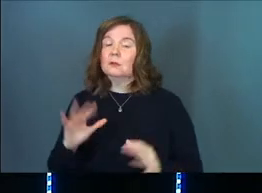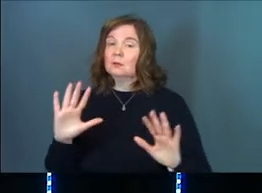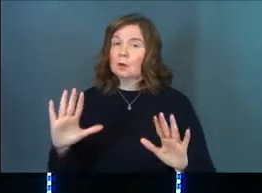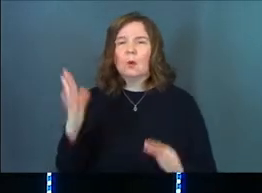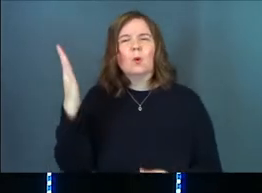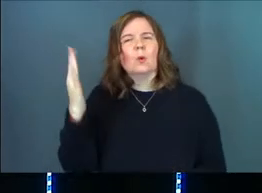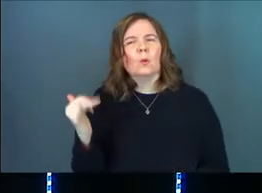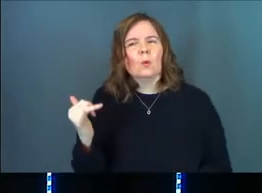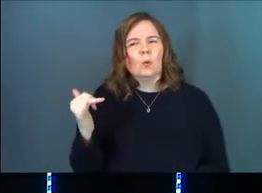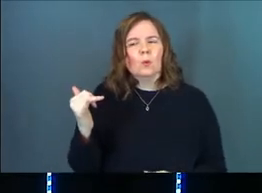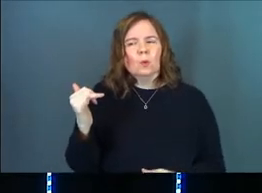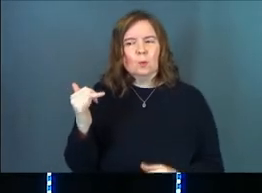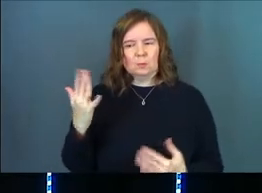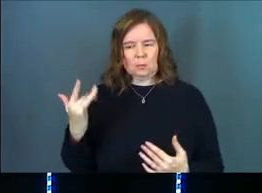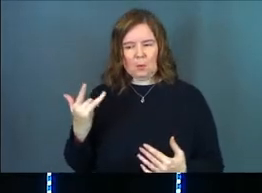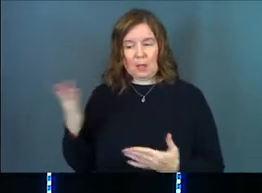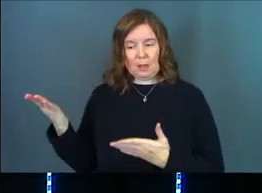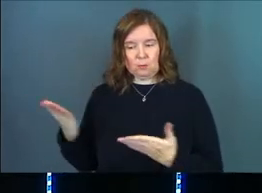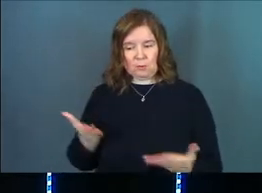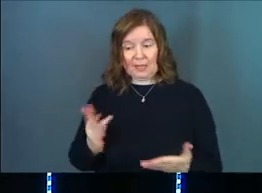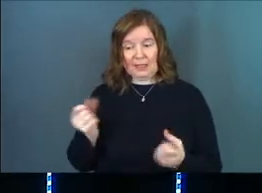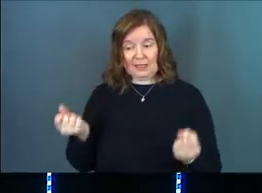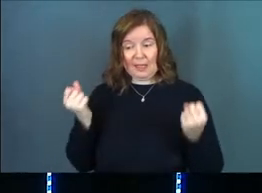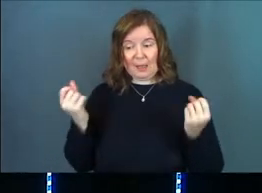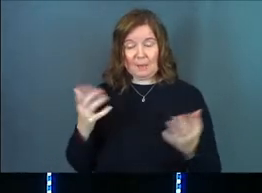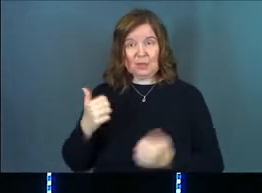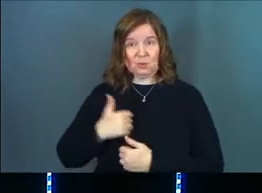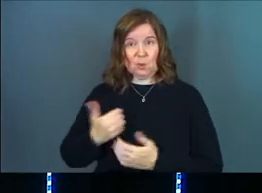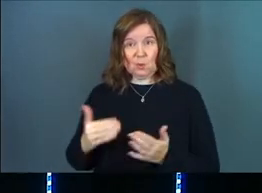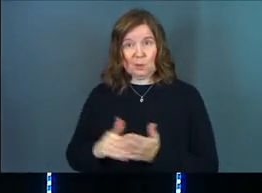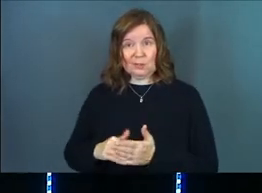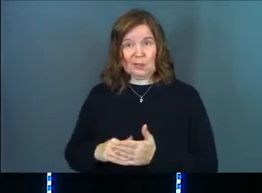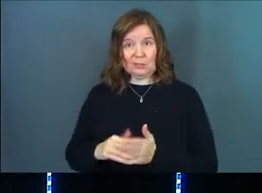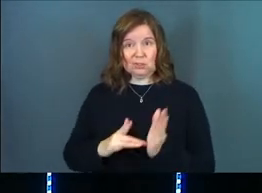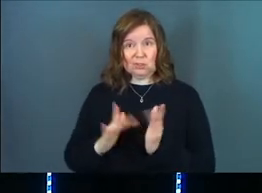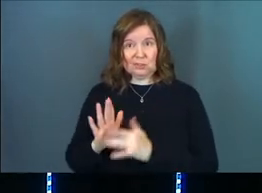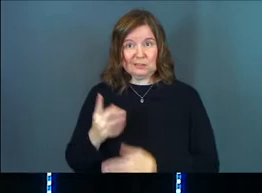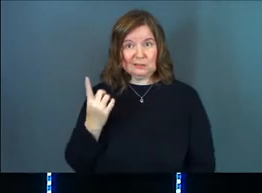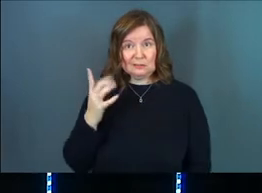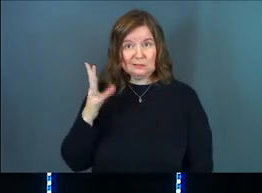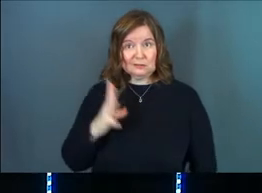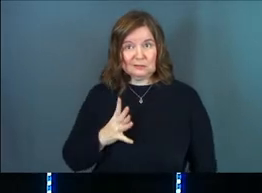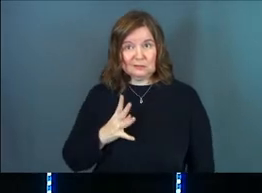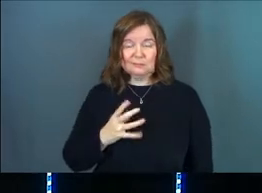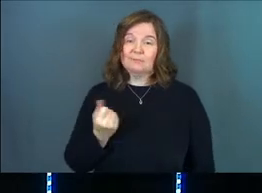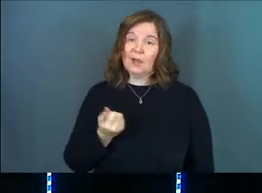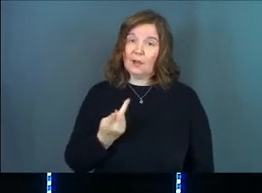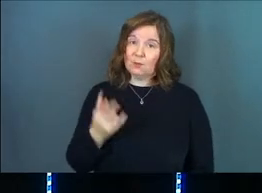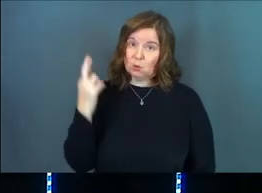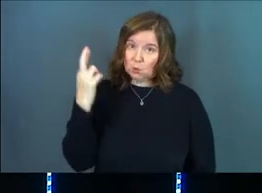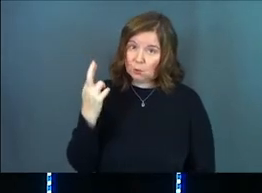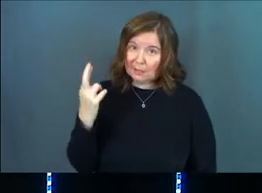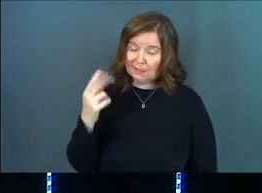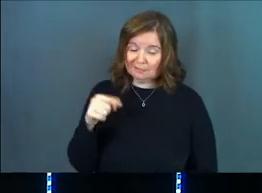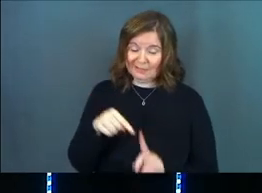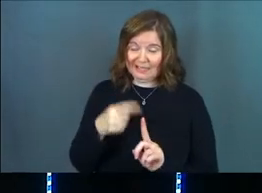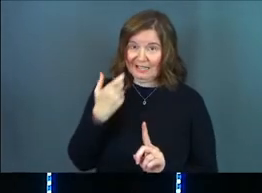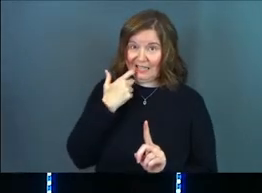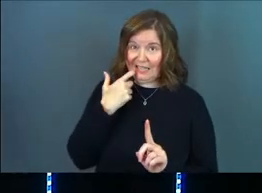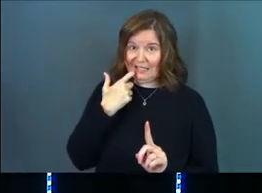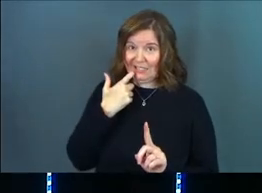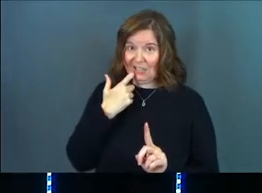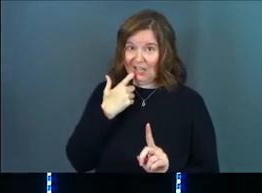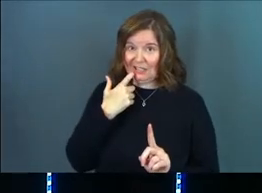So why bring that many soldiers against Jesus? A couple reasons. He had just